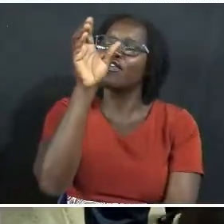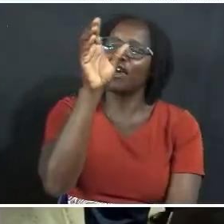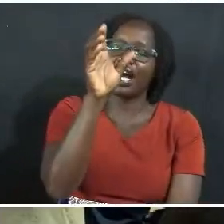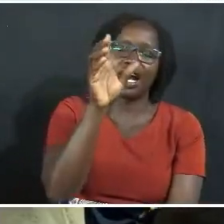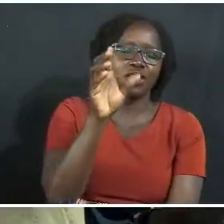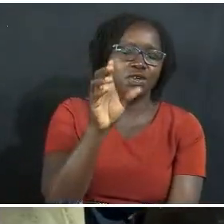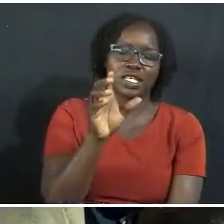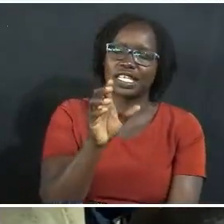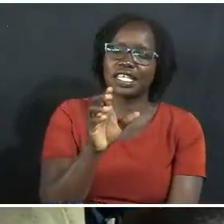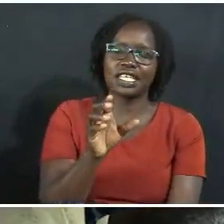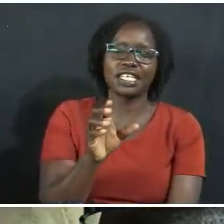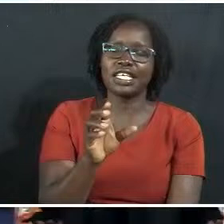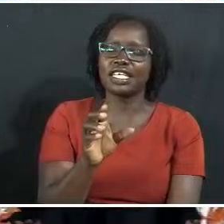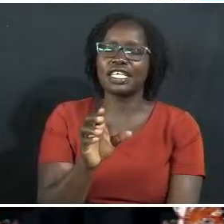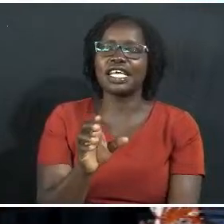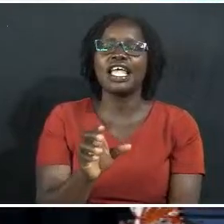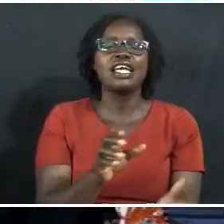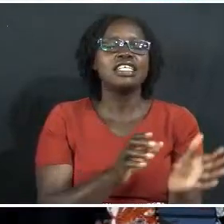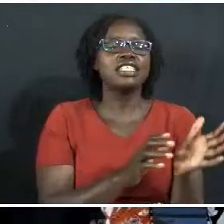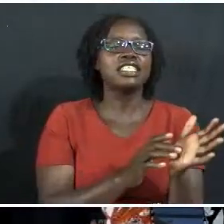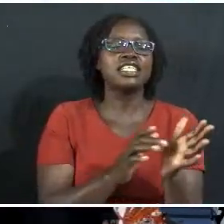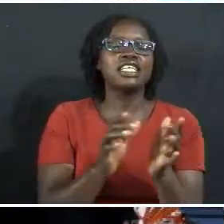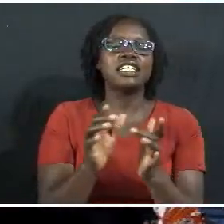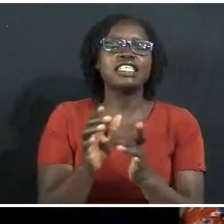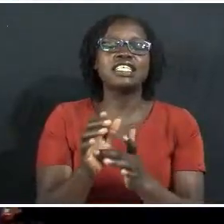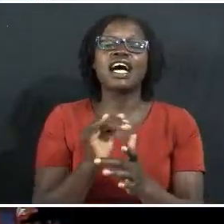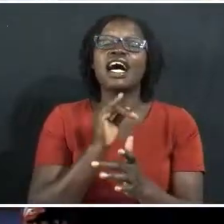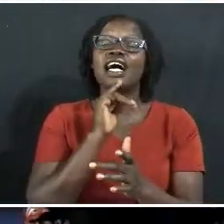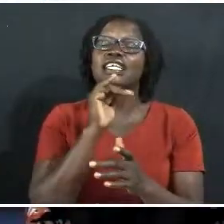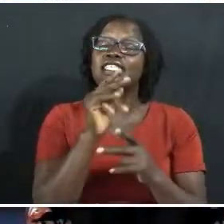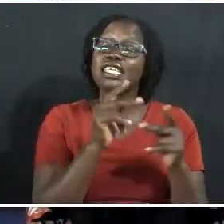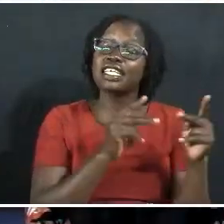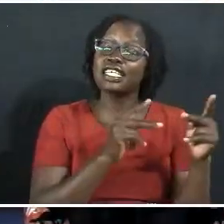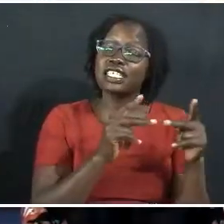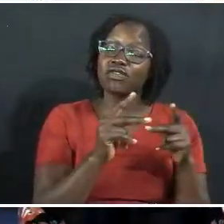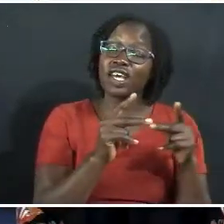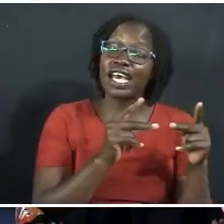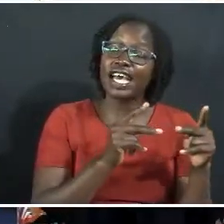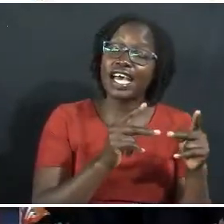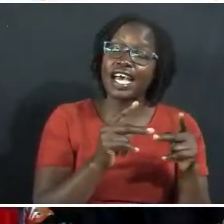Jesus is here. Jesus is here.